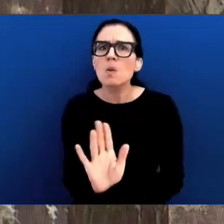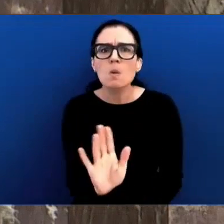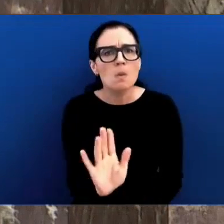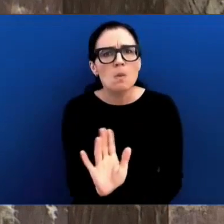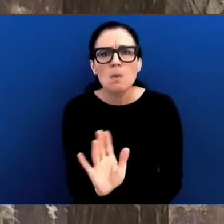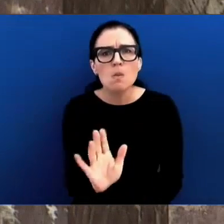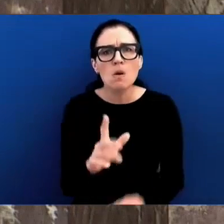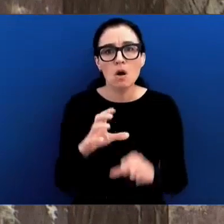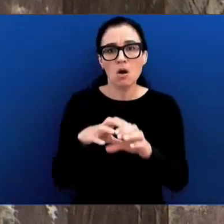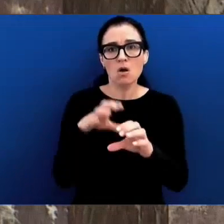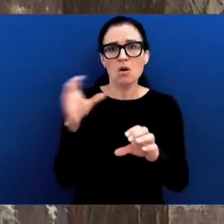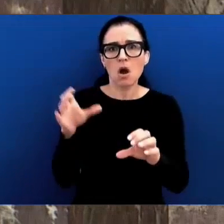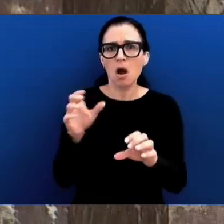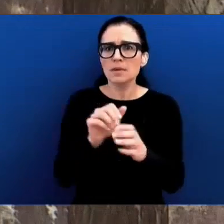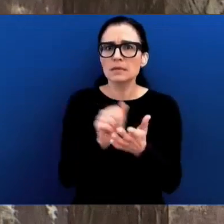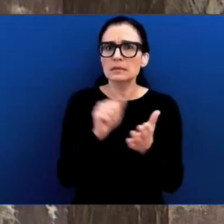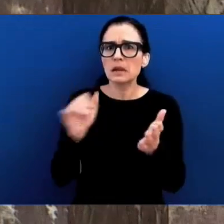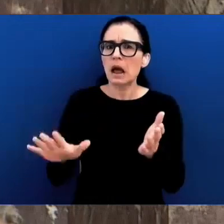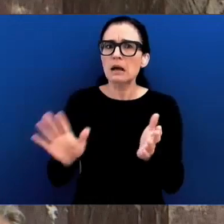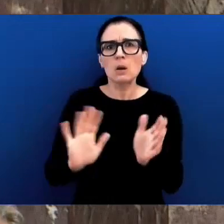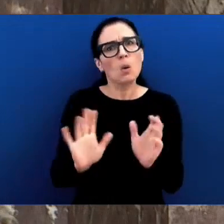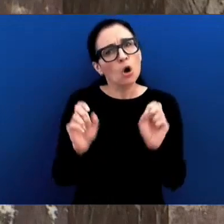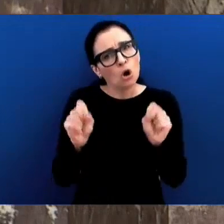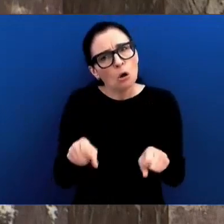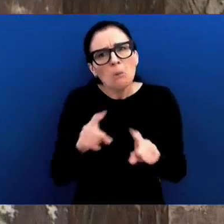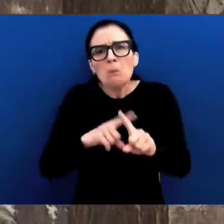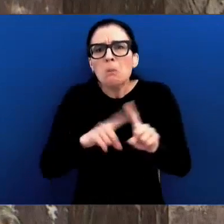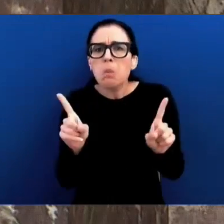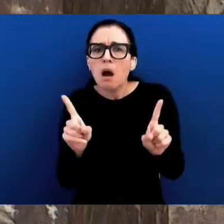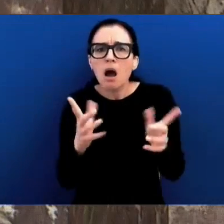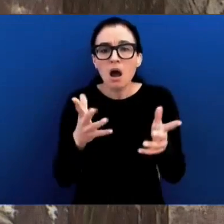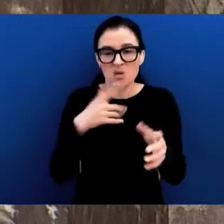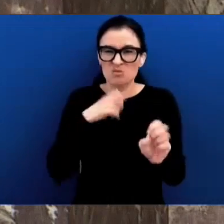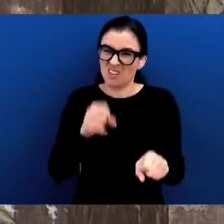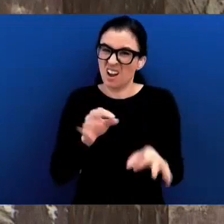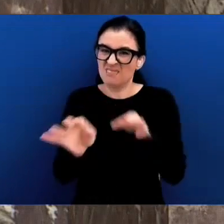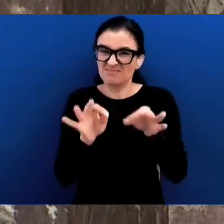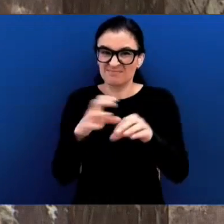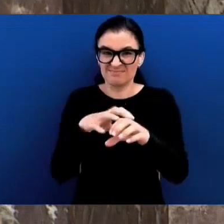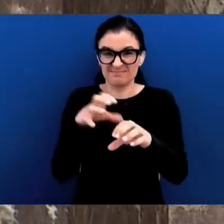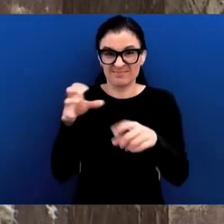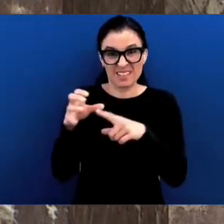explain what services you will cut. Honourable Speaker? Members.